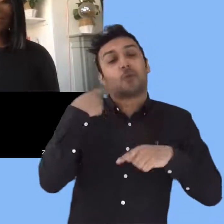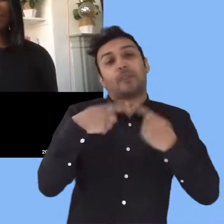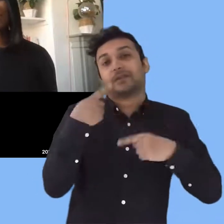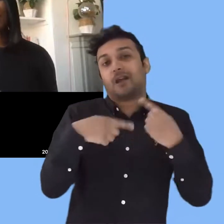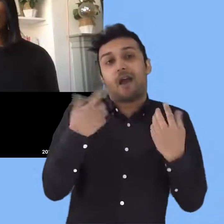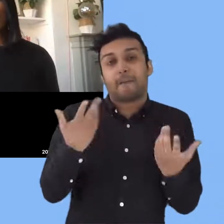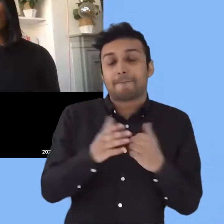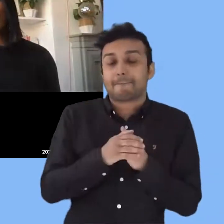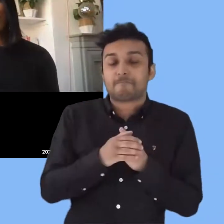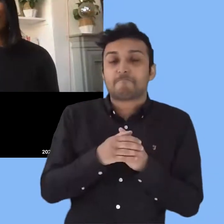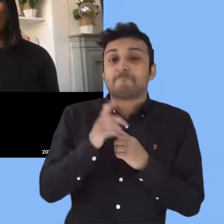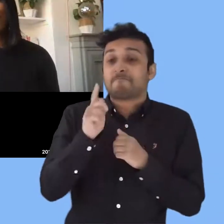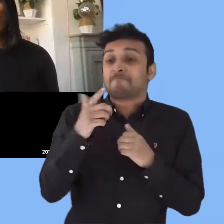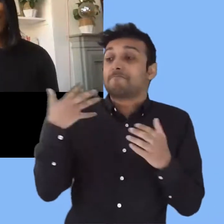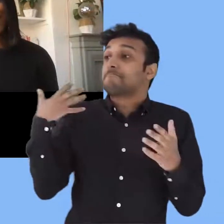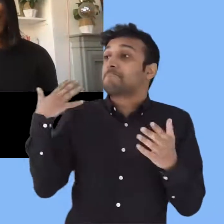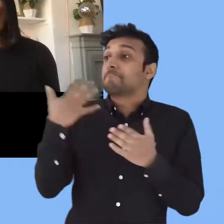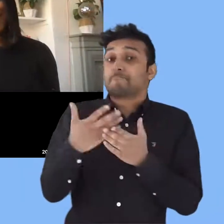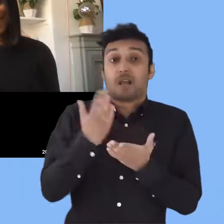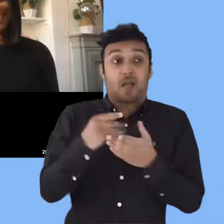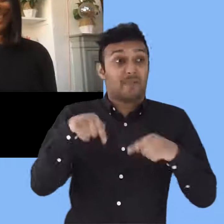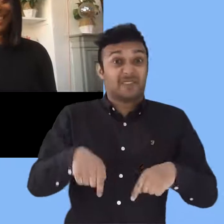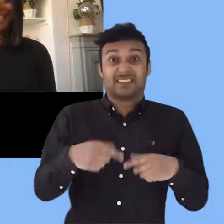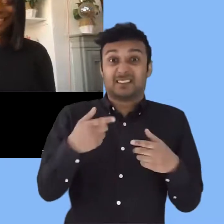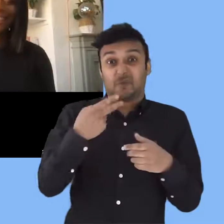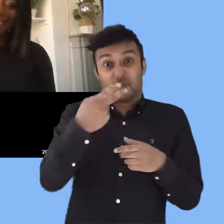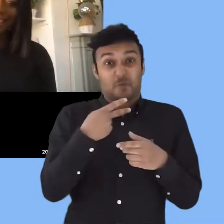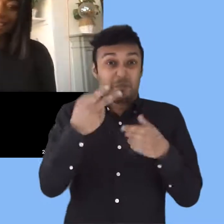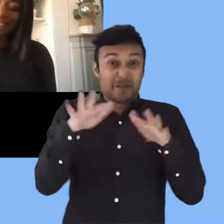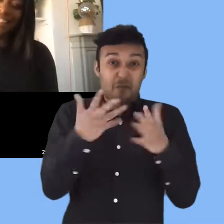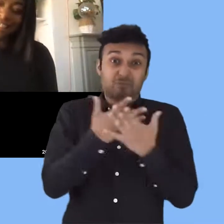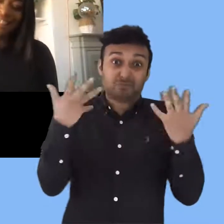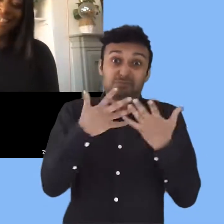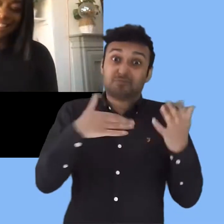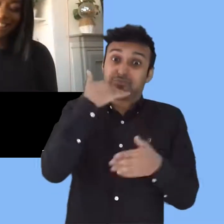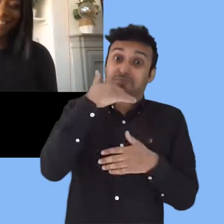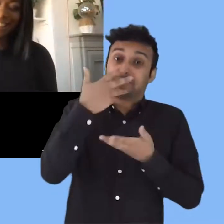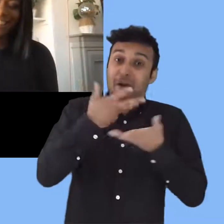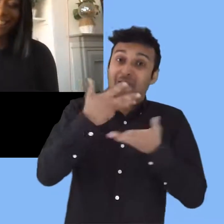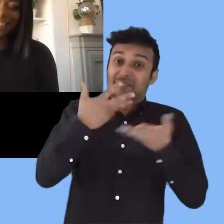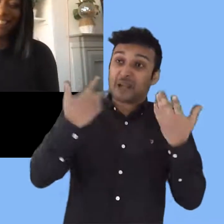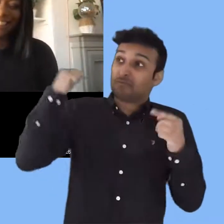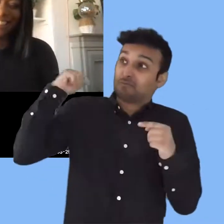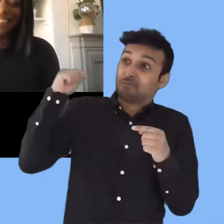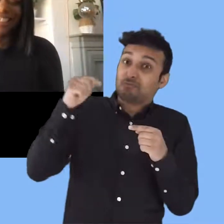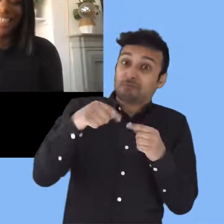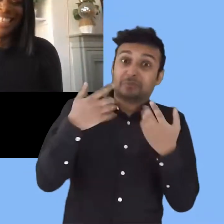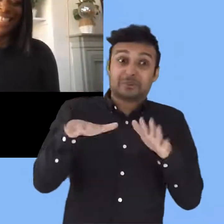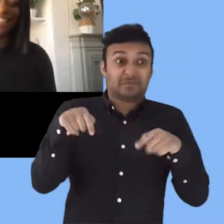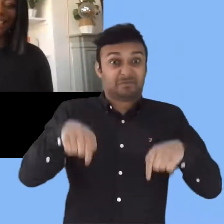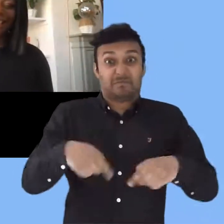Since then, Liz, this is just one of many conversations that we've had together. This is going to have to be a really short